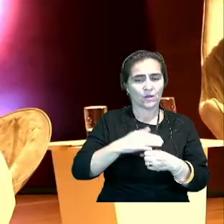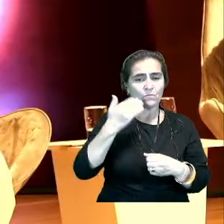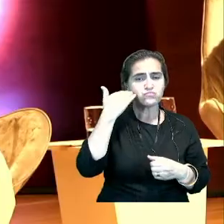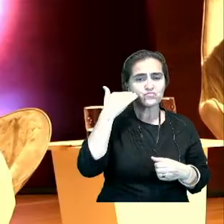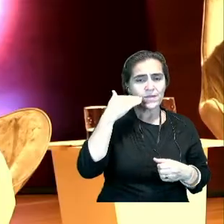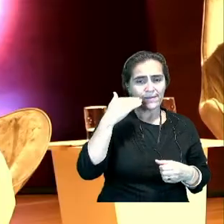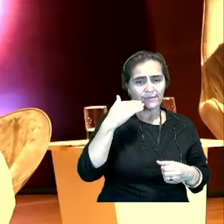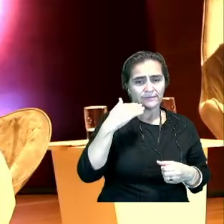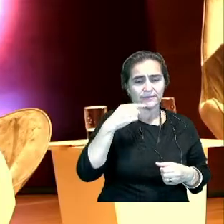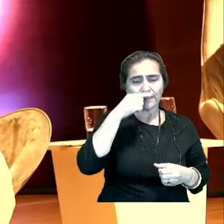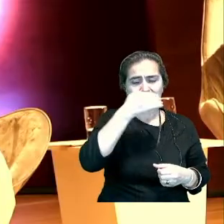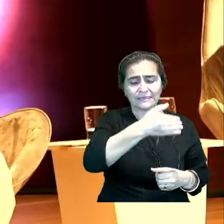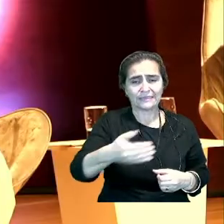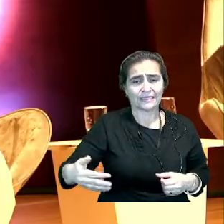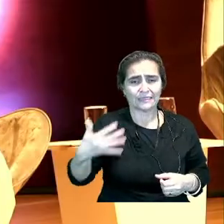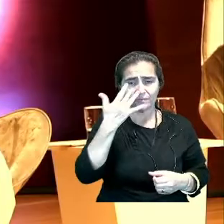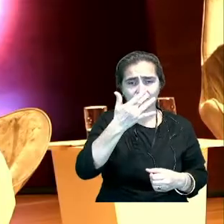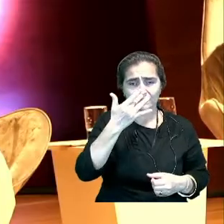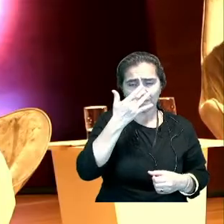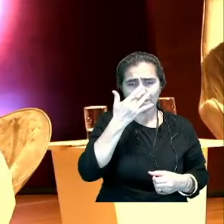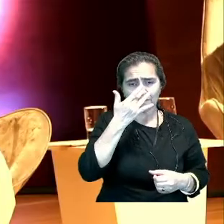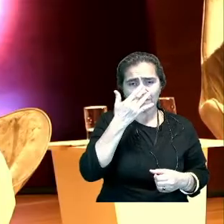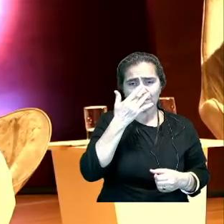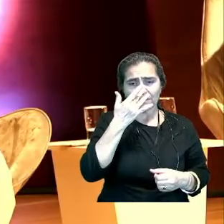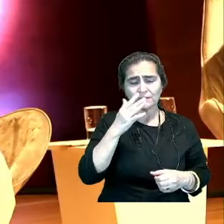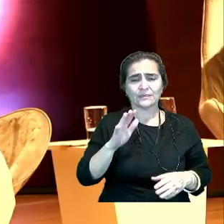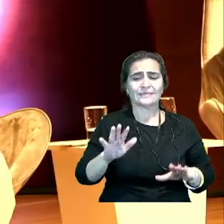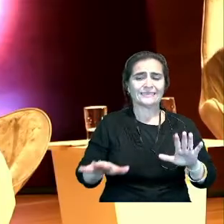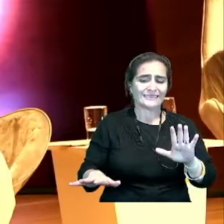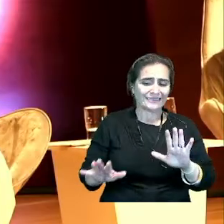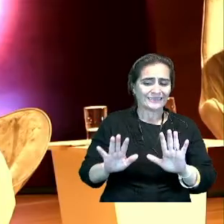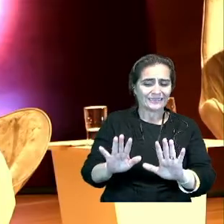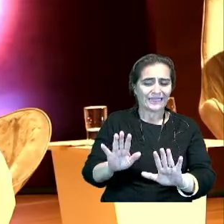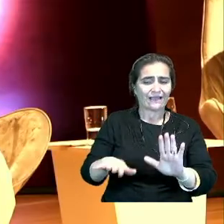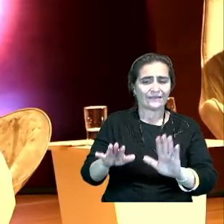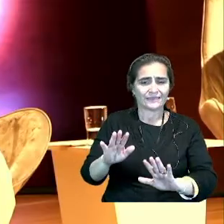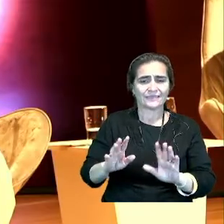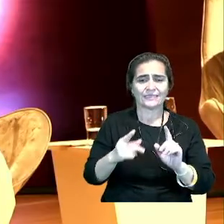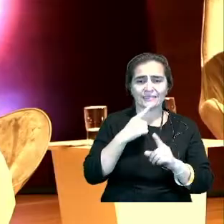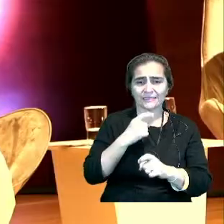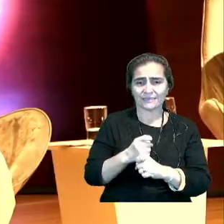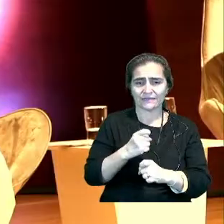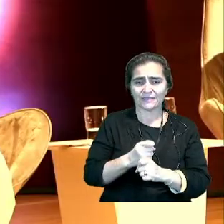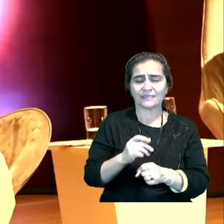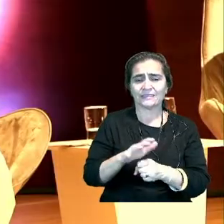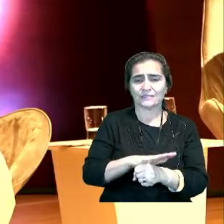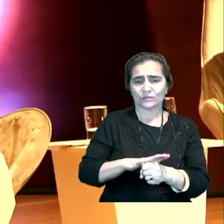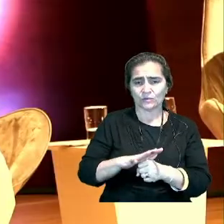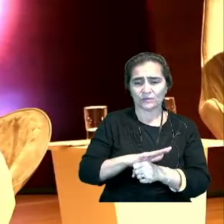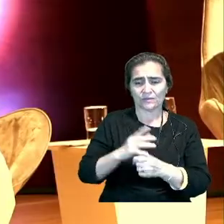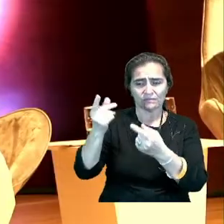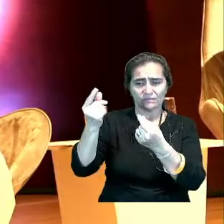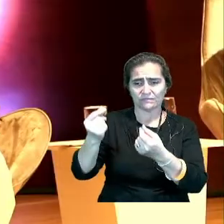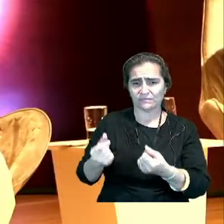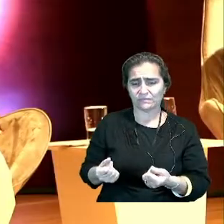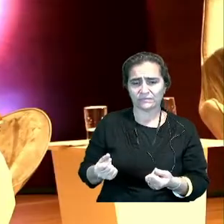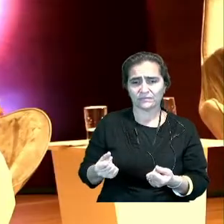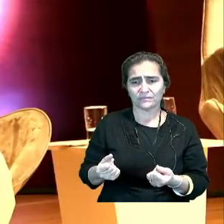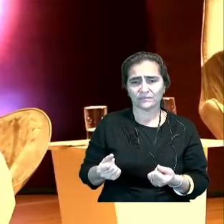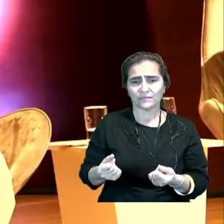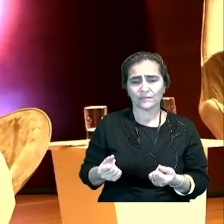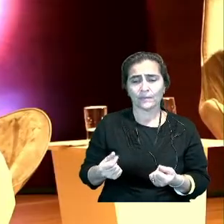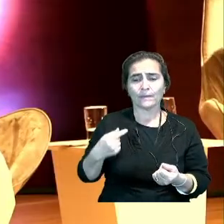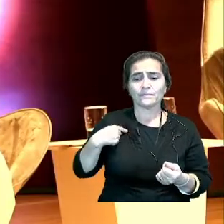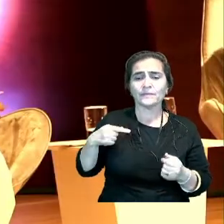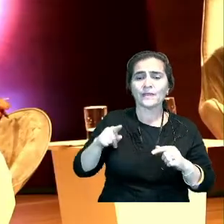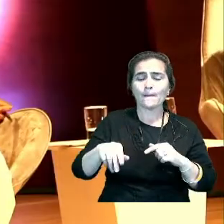the economic disadvantaged situation that they are in is directly related to the history of